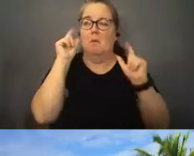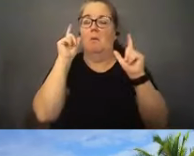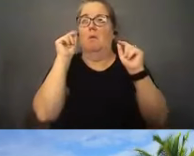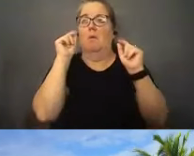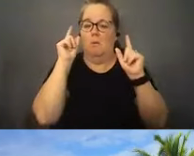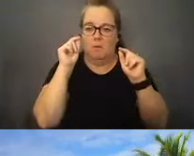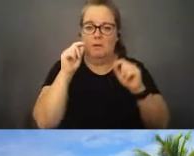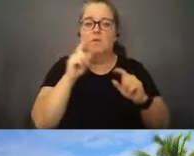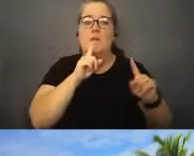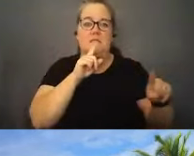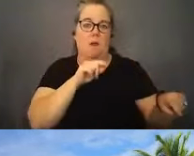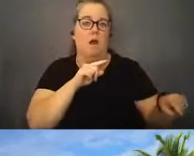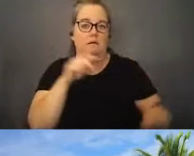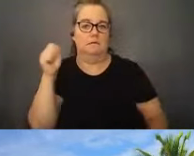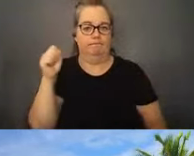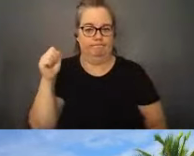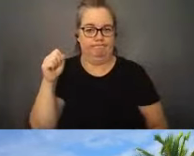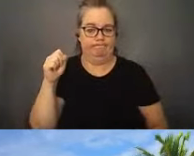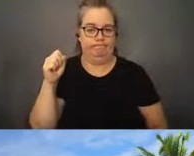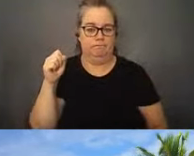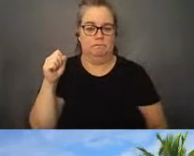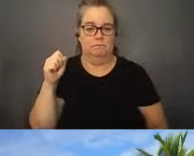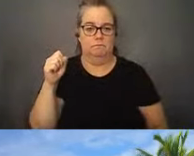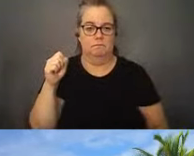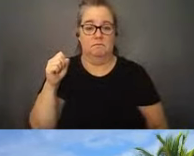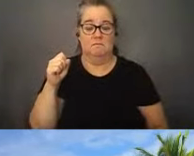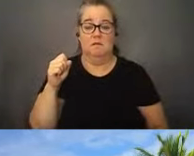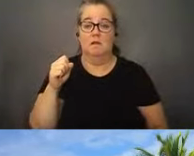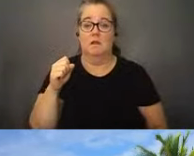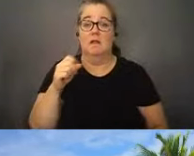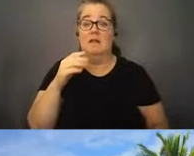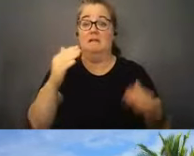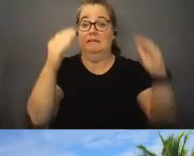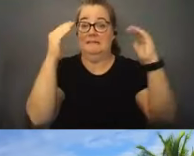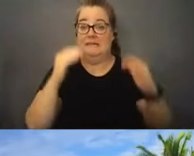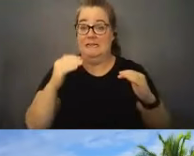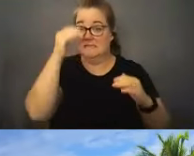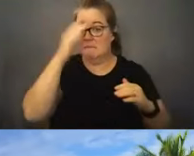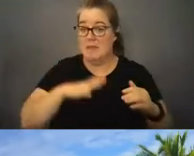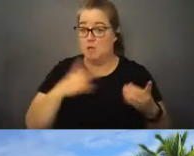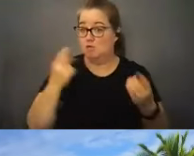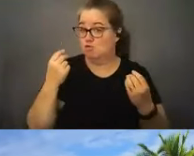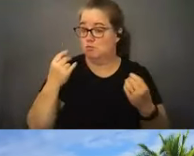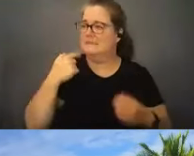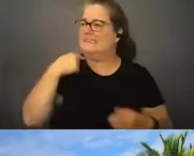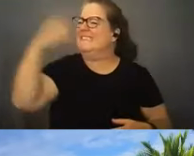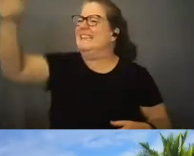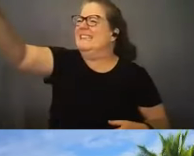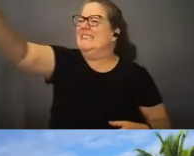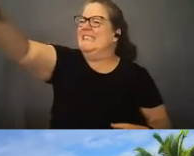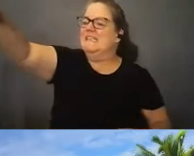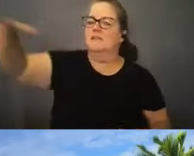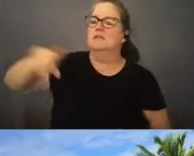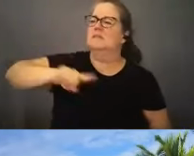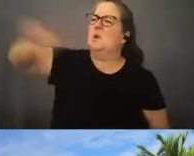was responsive. So here the man is doing the next step, which is just telling someone,